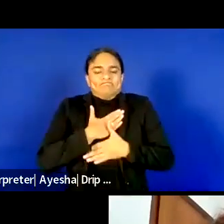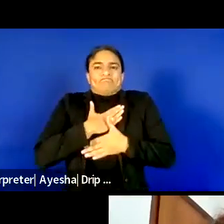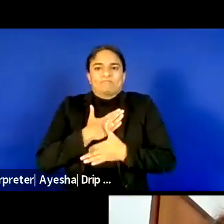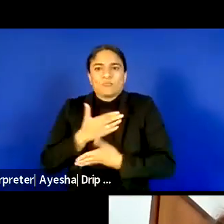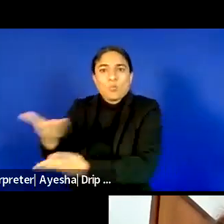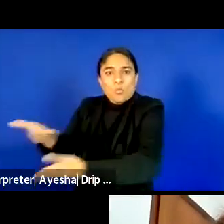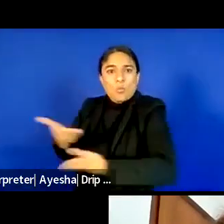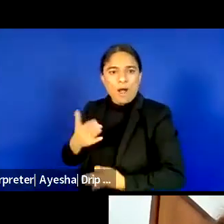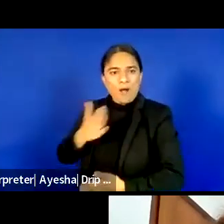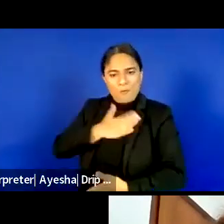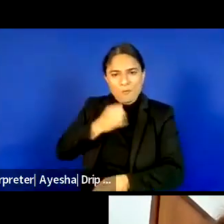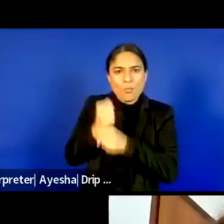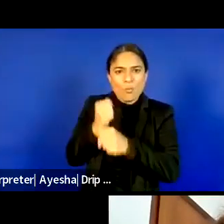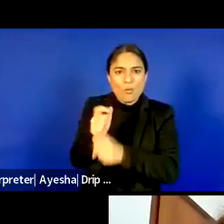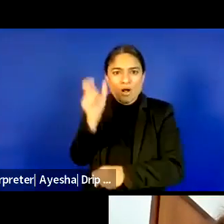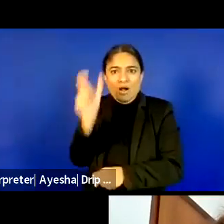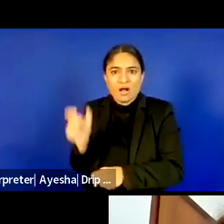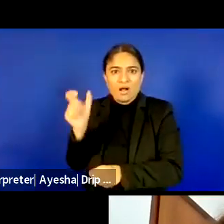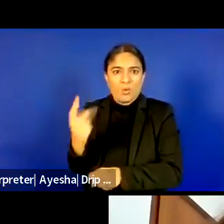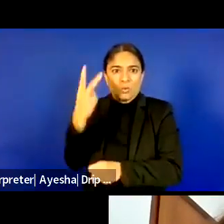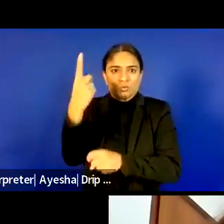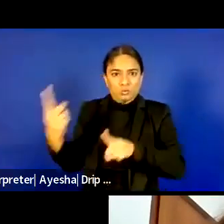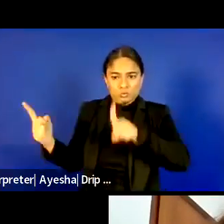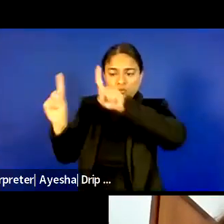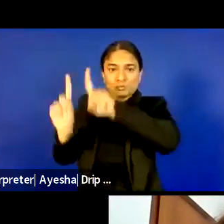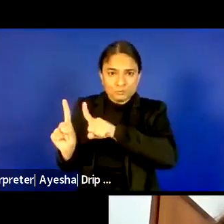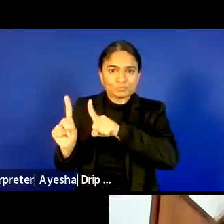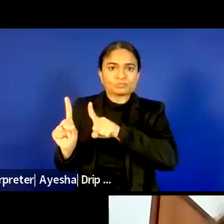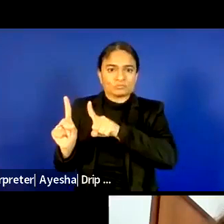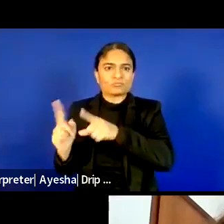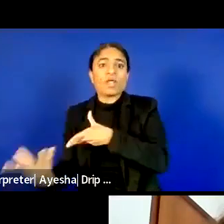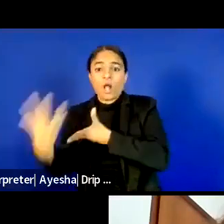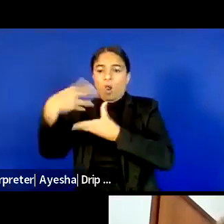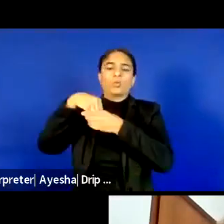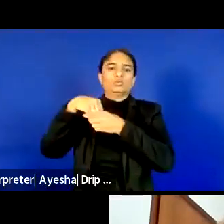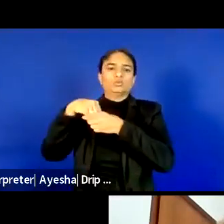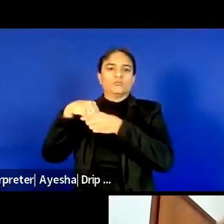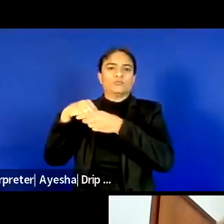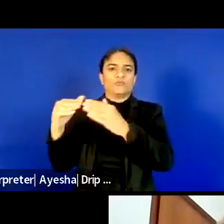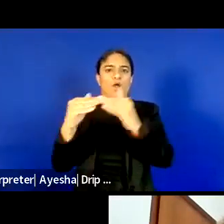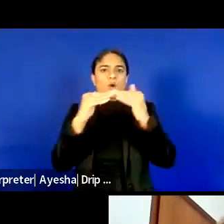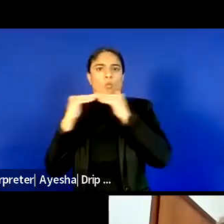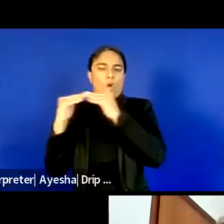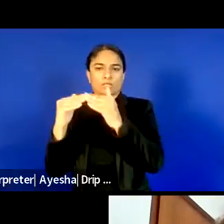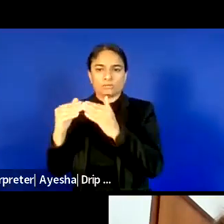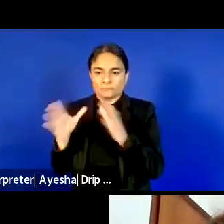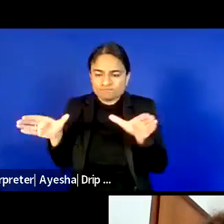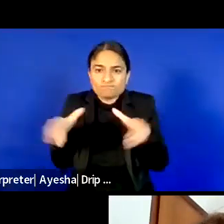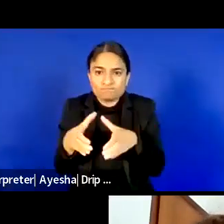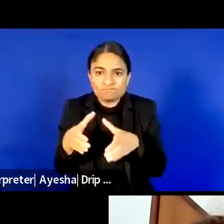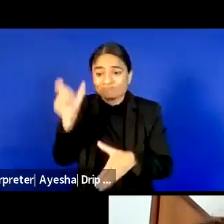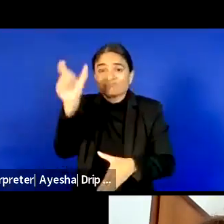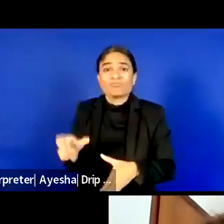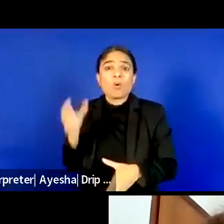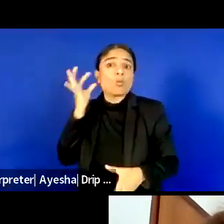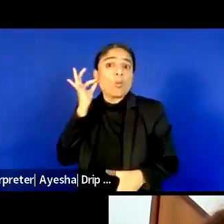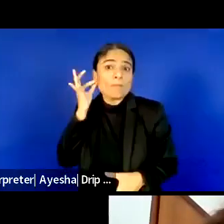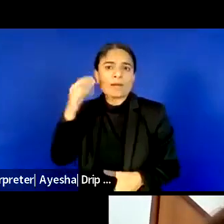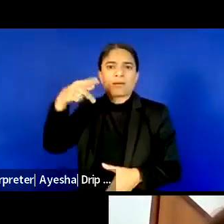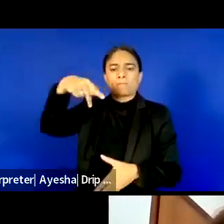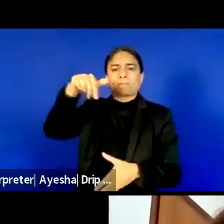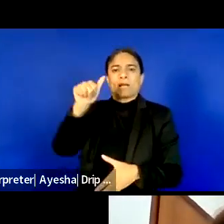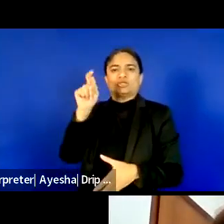Equality Collective, Patricia Pham and Christina Duenas, to the floor. Patricia is a woman with